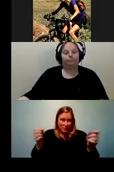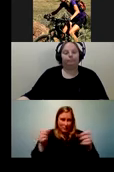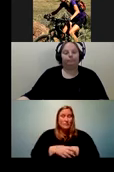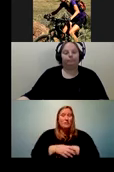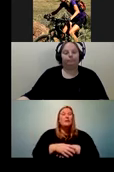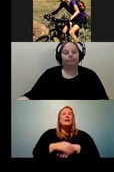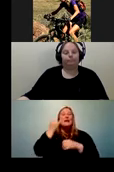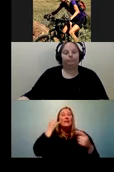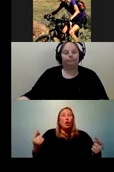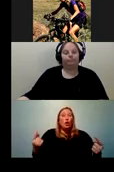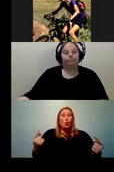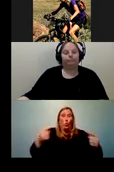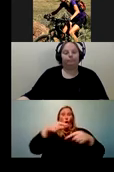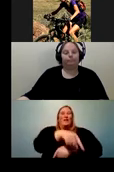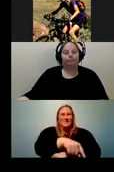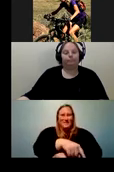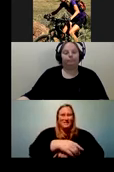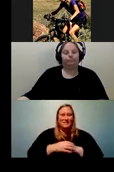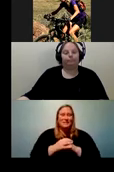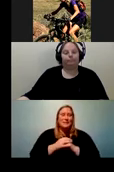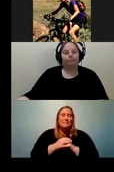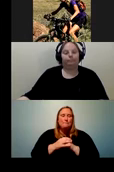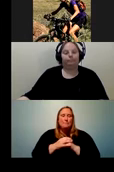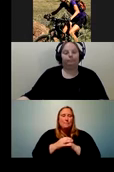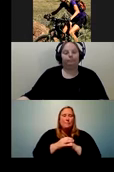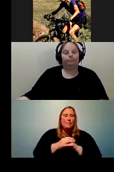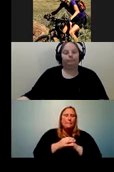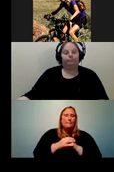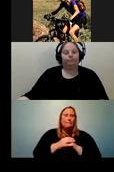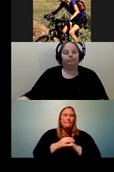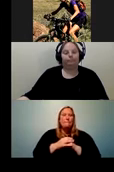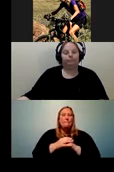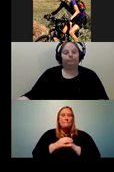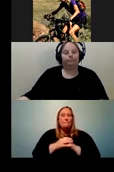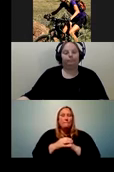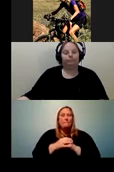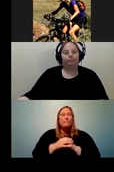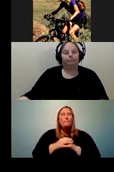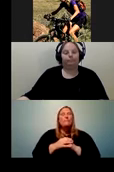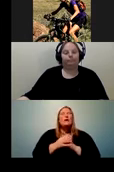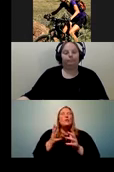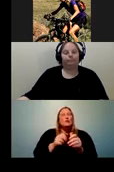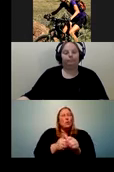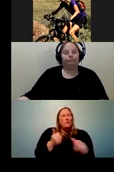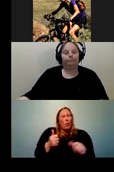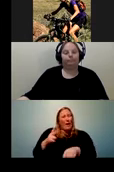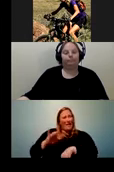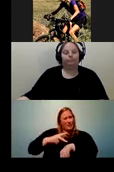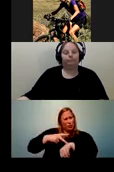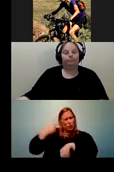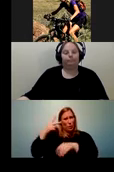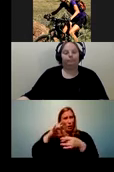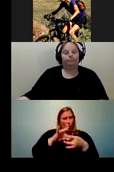crossing, keeping in mind, you know, you want to avoid dual relationships if possible because of how complex they can